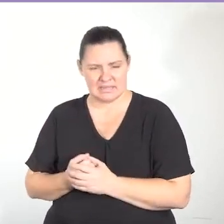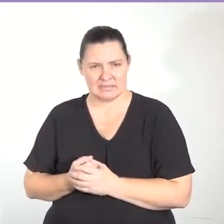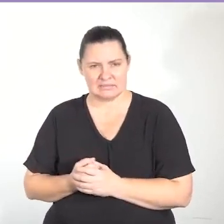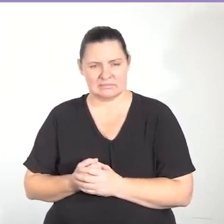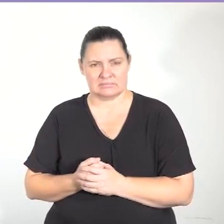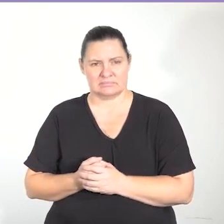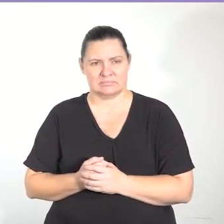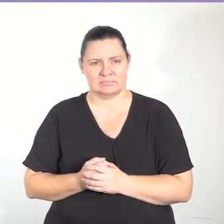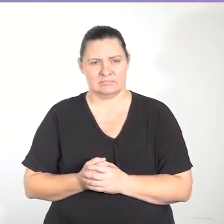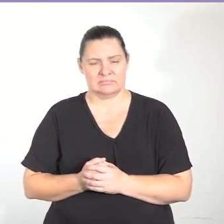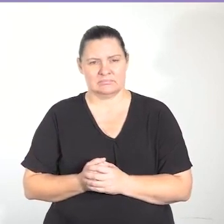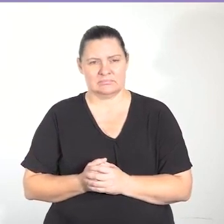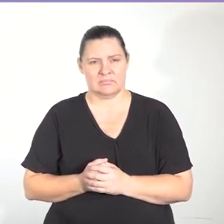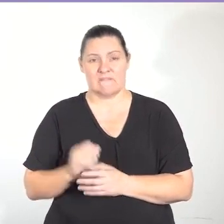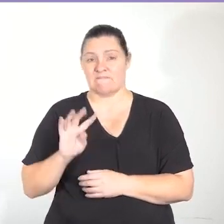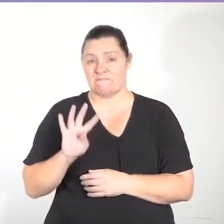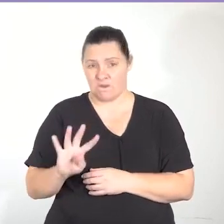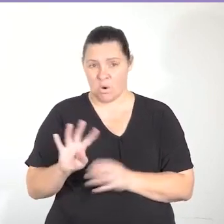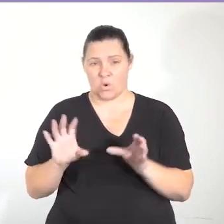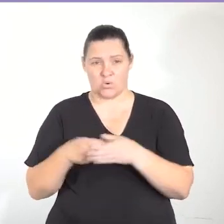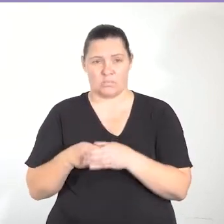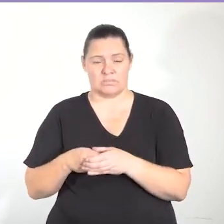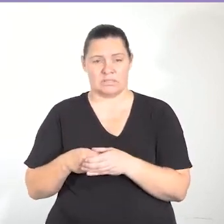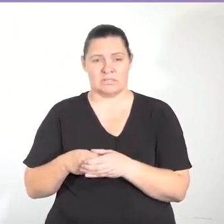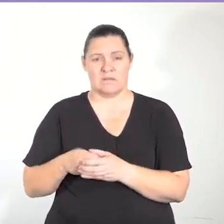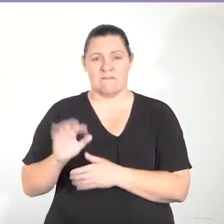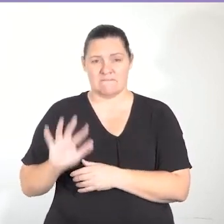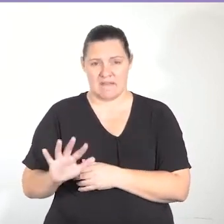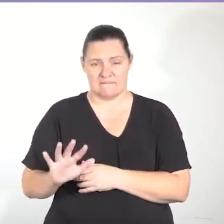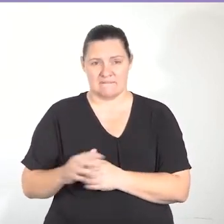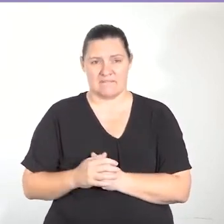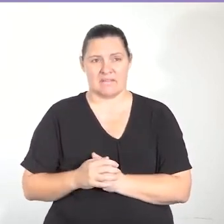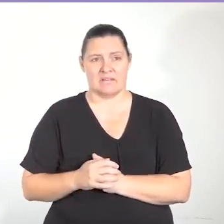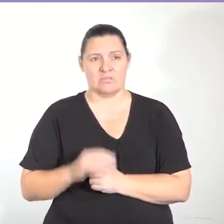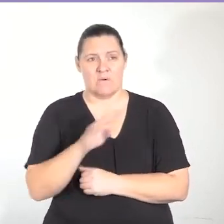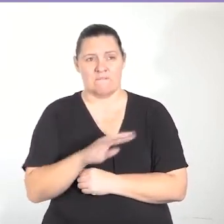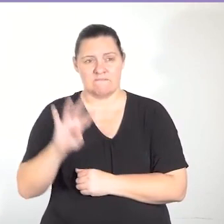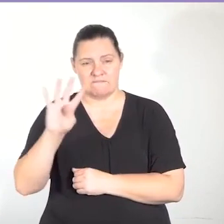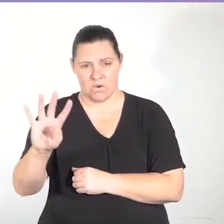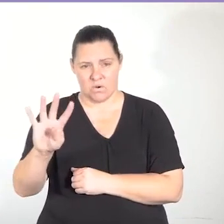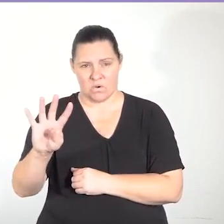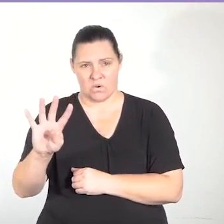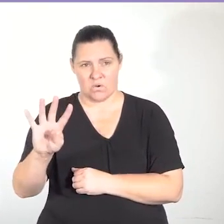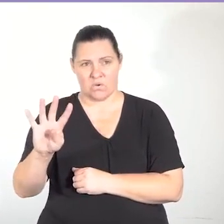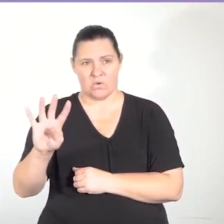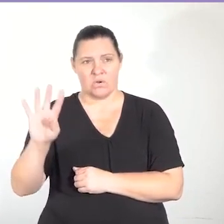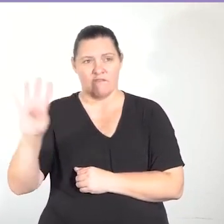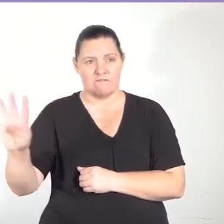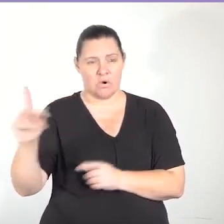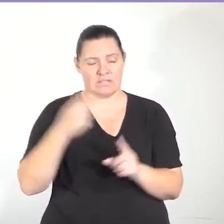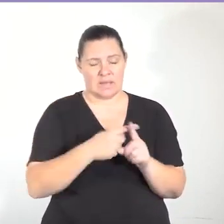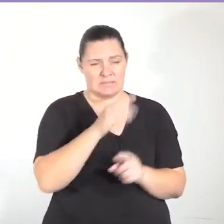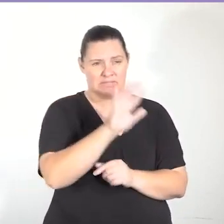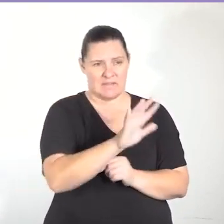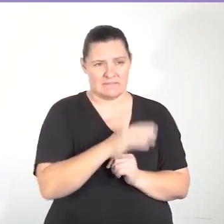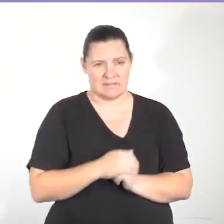that we can take out 4 groups of 5 in 20. So only 4, that is a 1. I'm going to